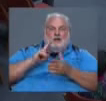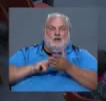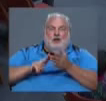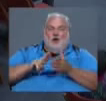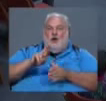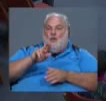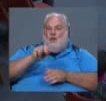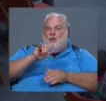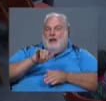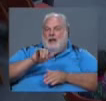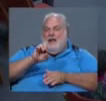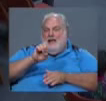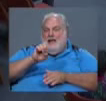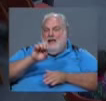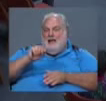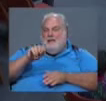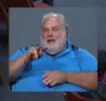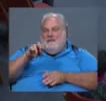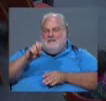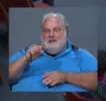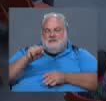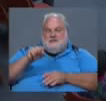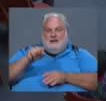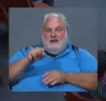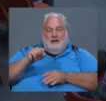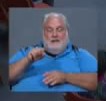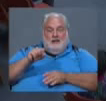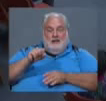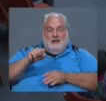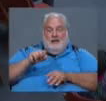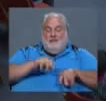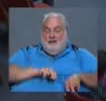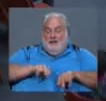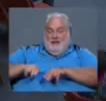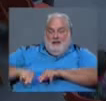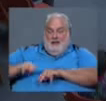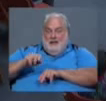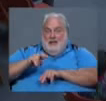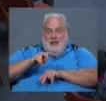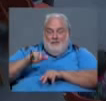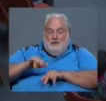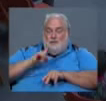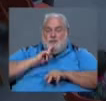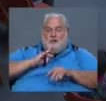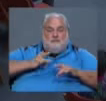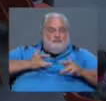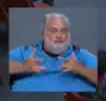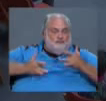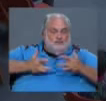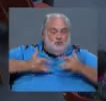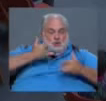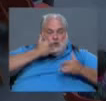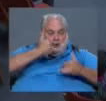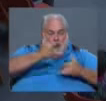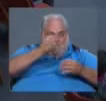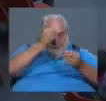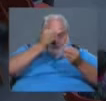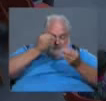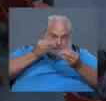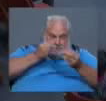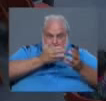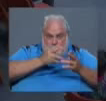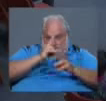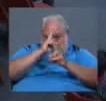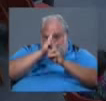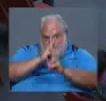Navy, introduced himself and said that he was very excited to let me know on behalf